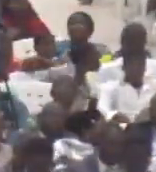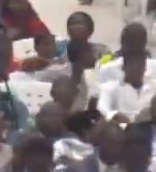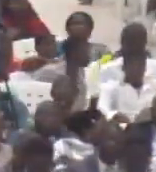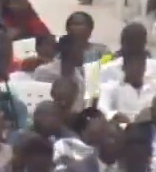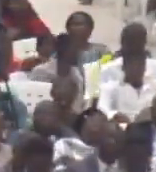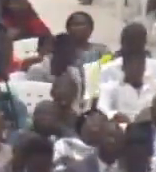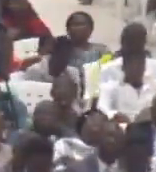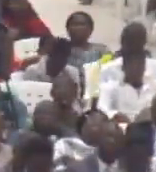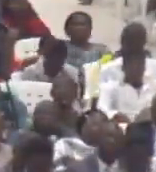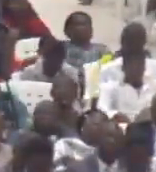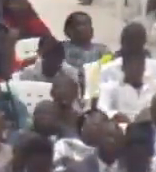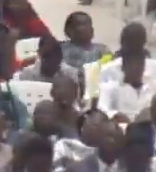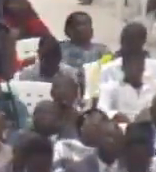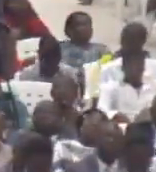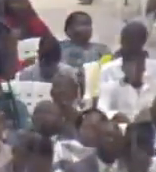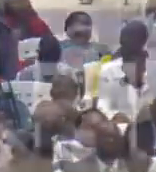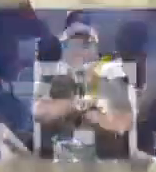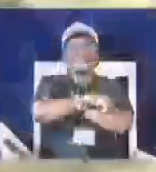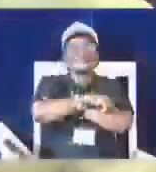Today,